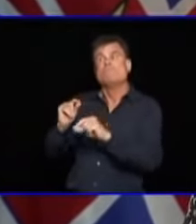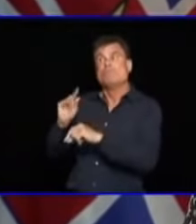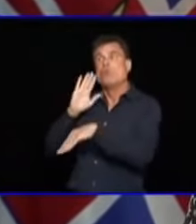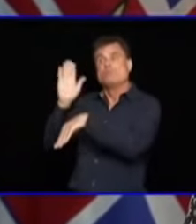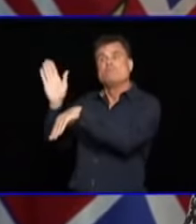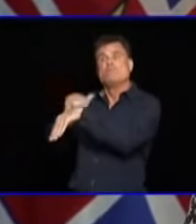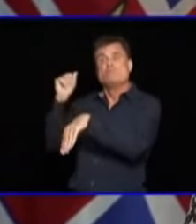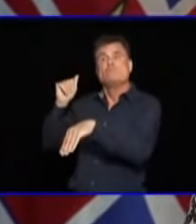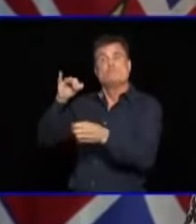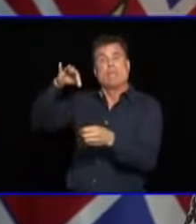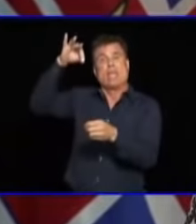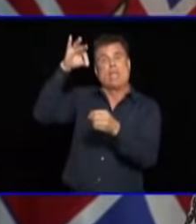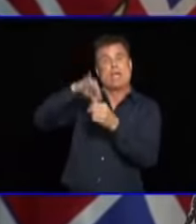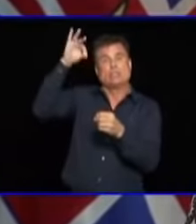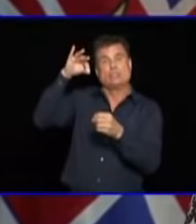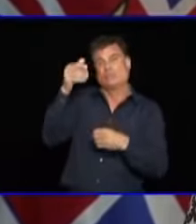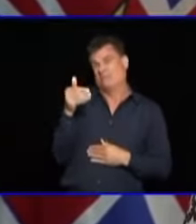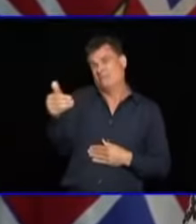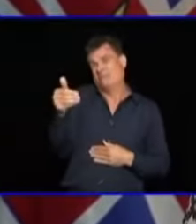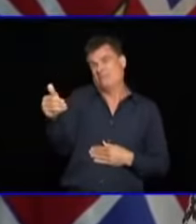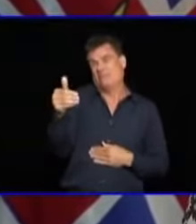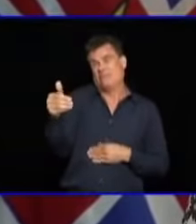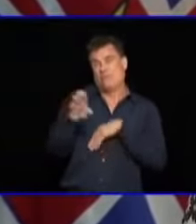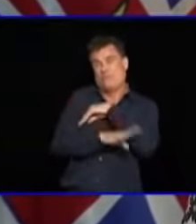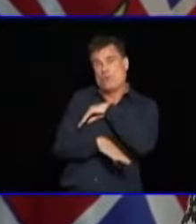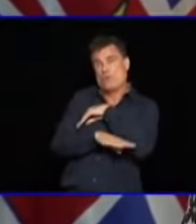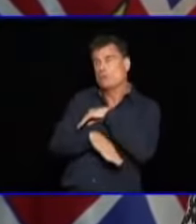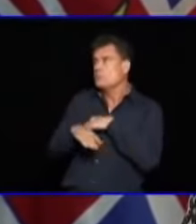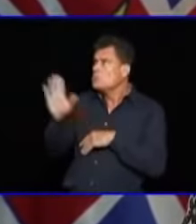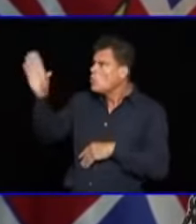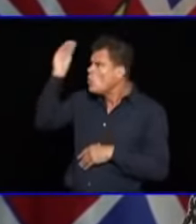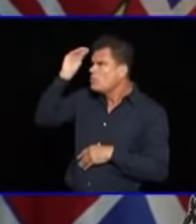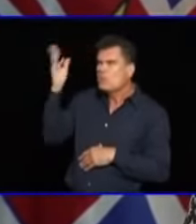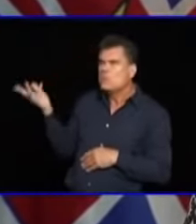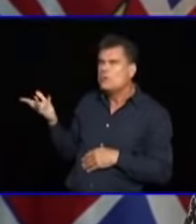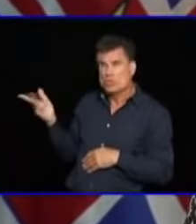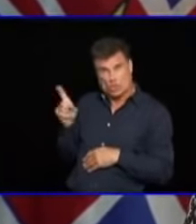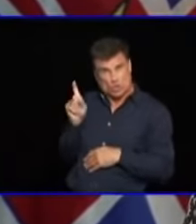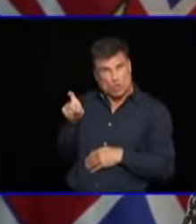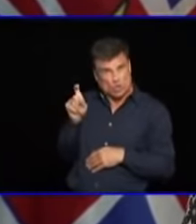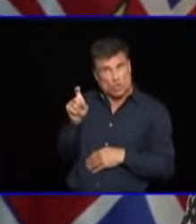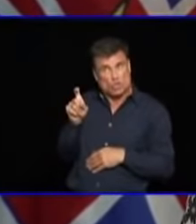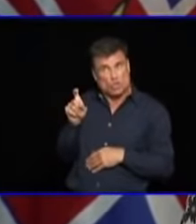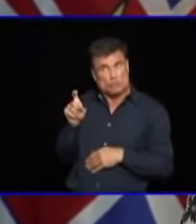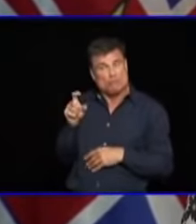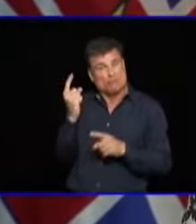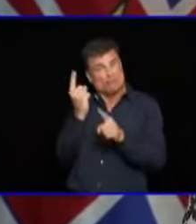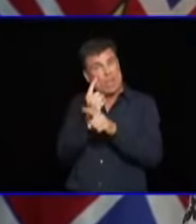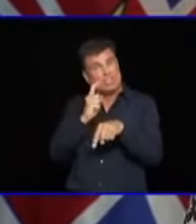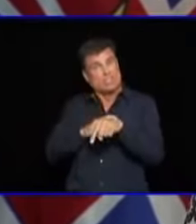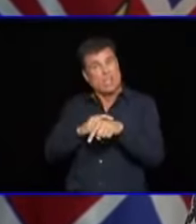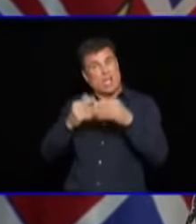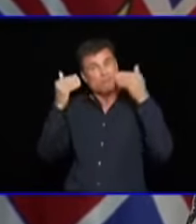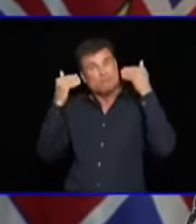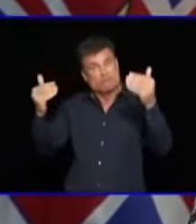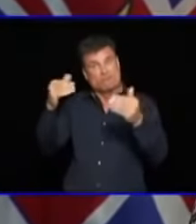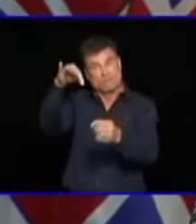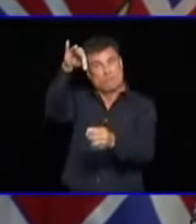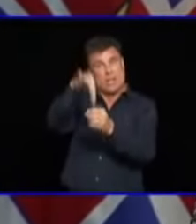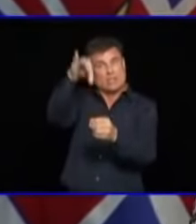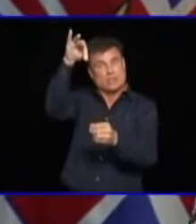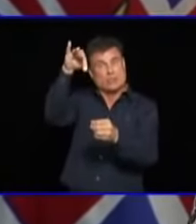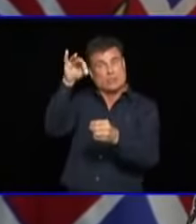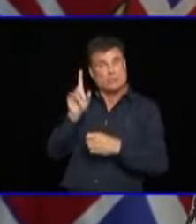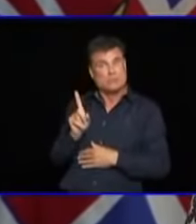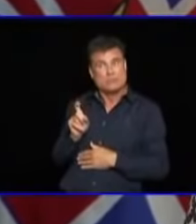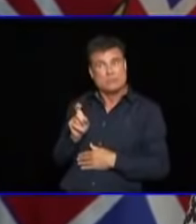even though neither is required by law. From your perspective, is it advisable to have election campaigns in the middle of a respiratory season,